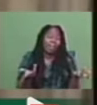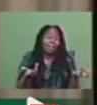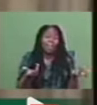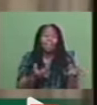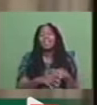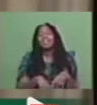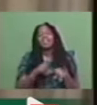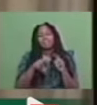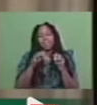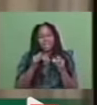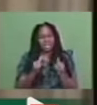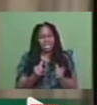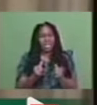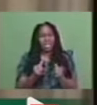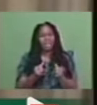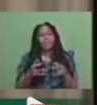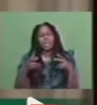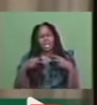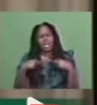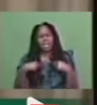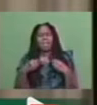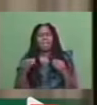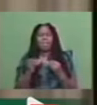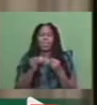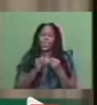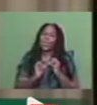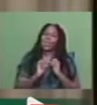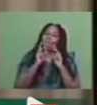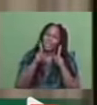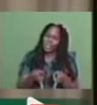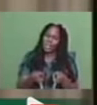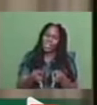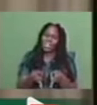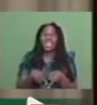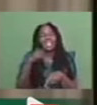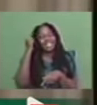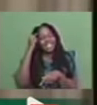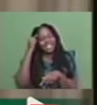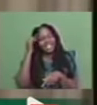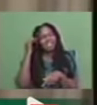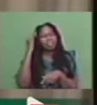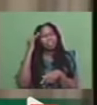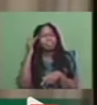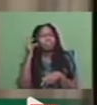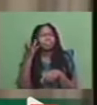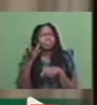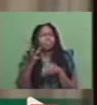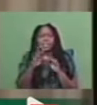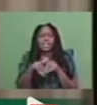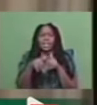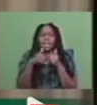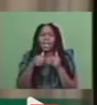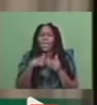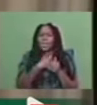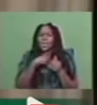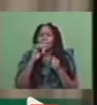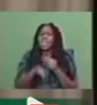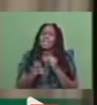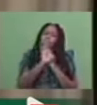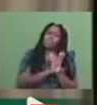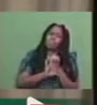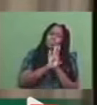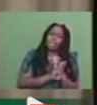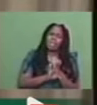potential to exploit workers and deny well-established benefits and statutorily protected entitlements.